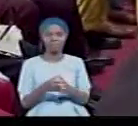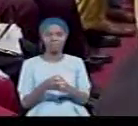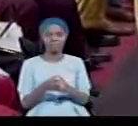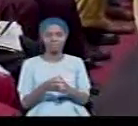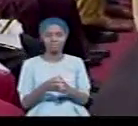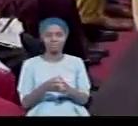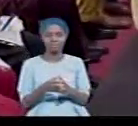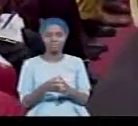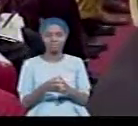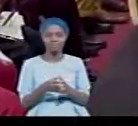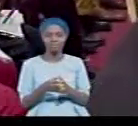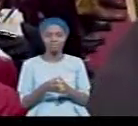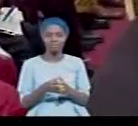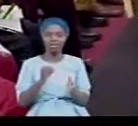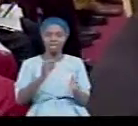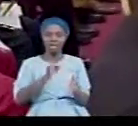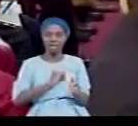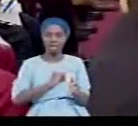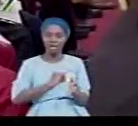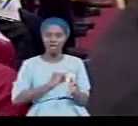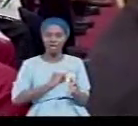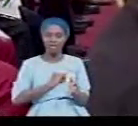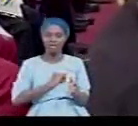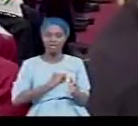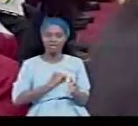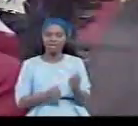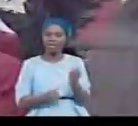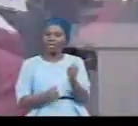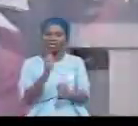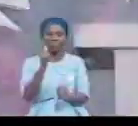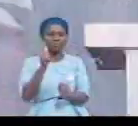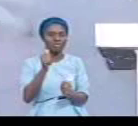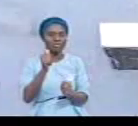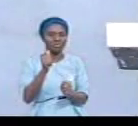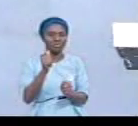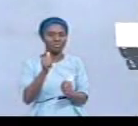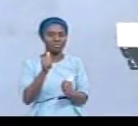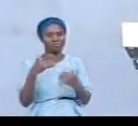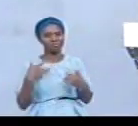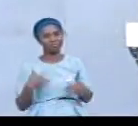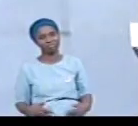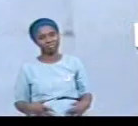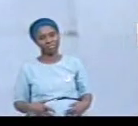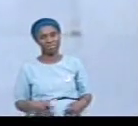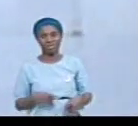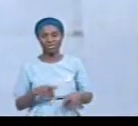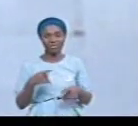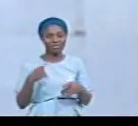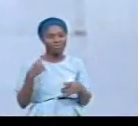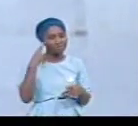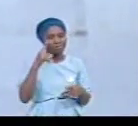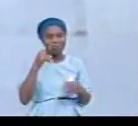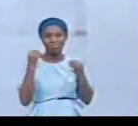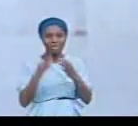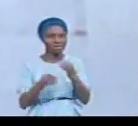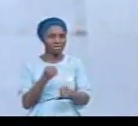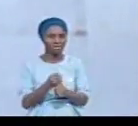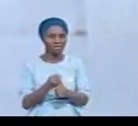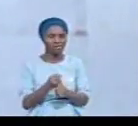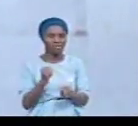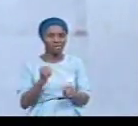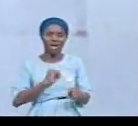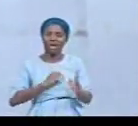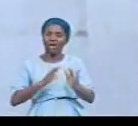I almost give up. For years, I prayed and prayed